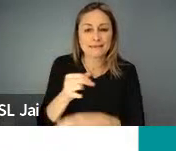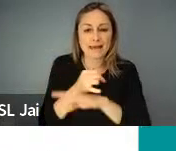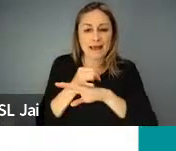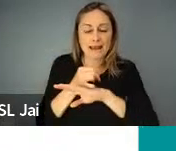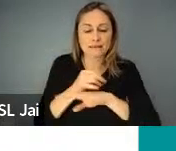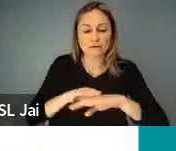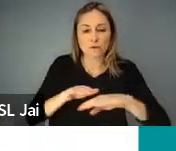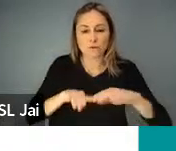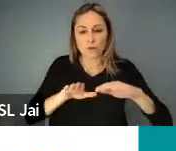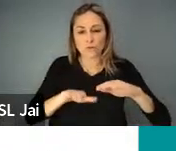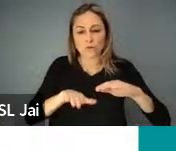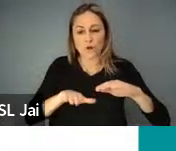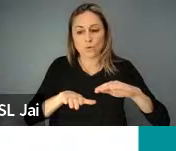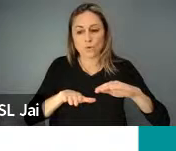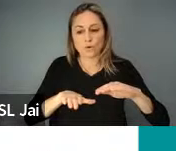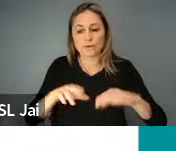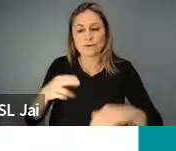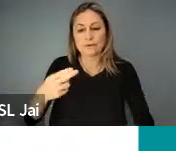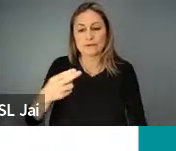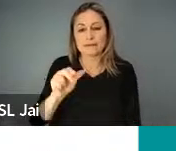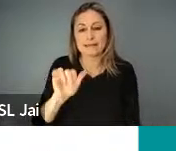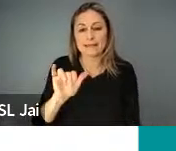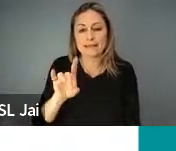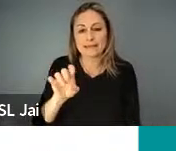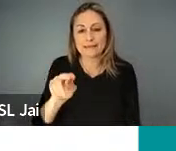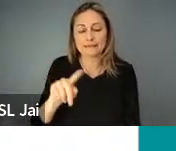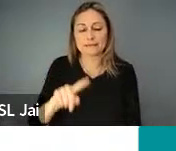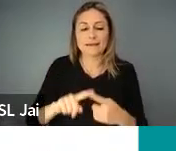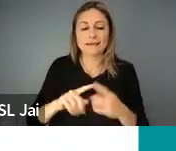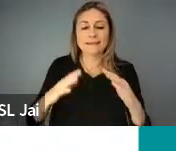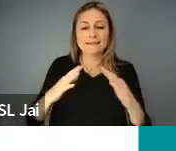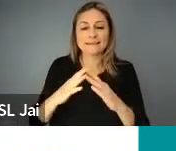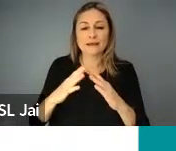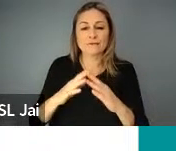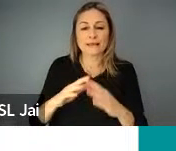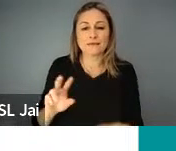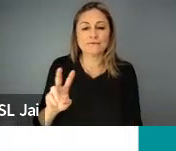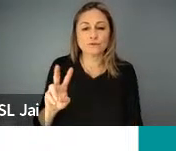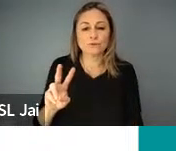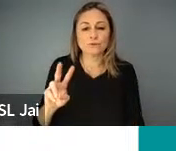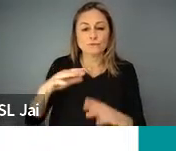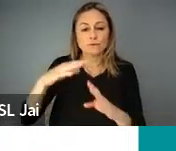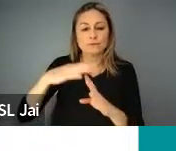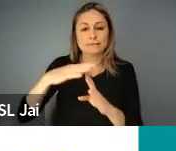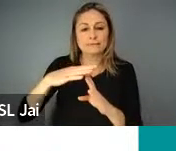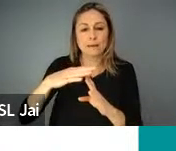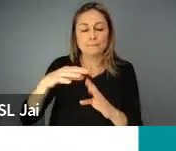lower half and downtown Vancouver on the upper corner there.